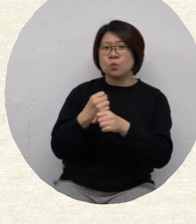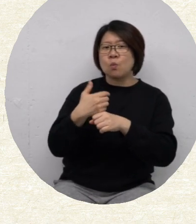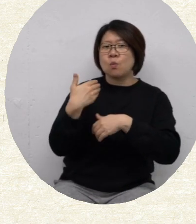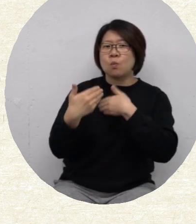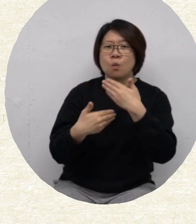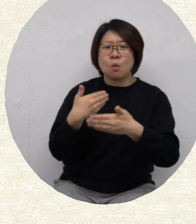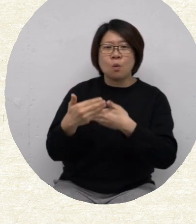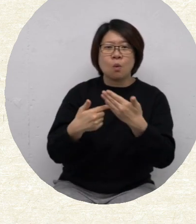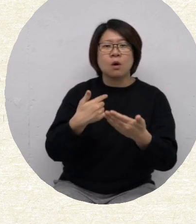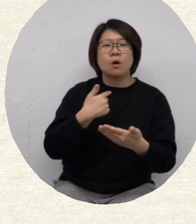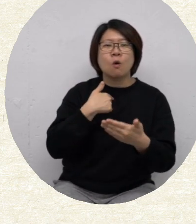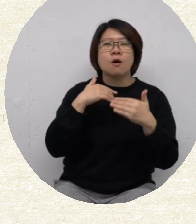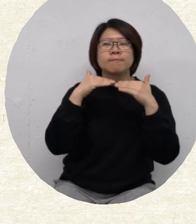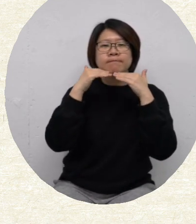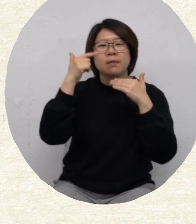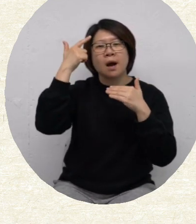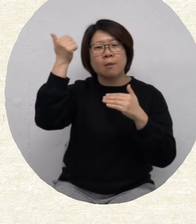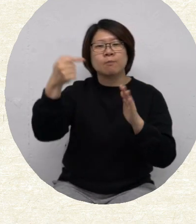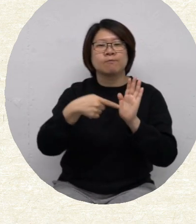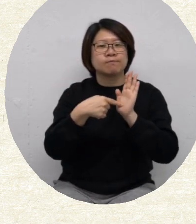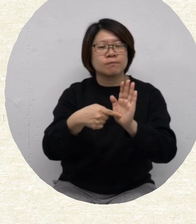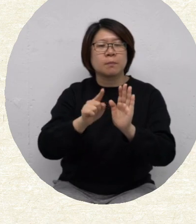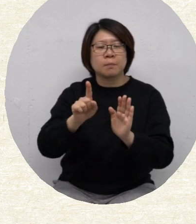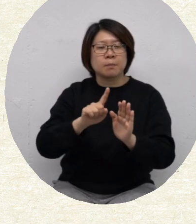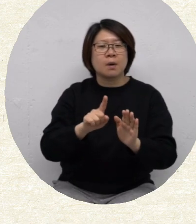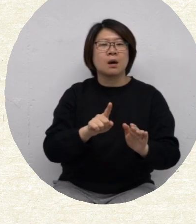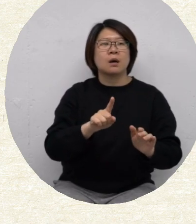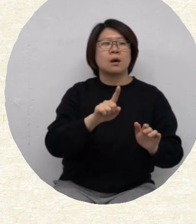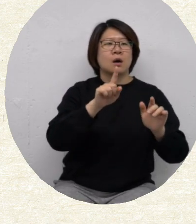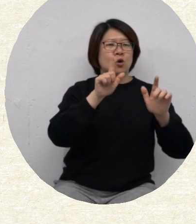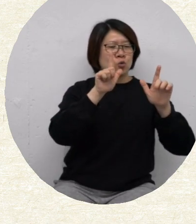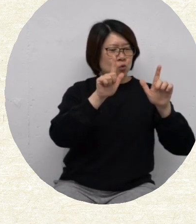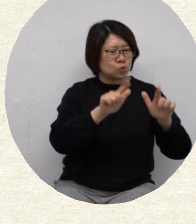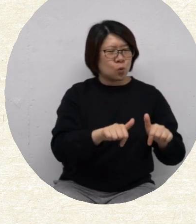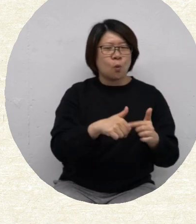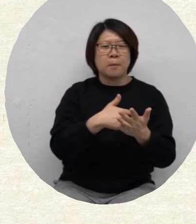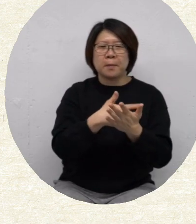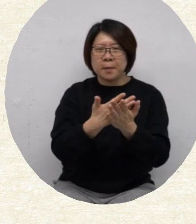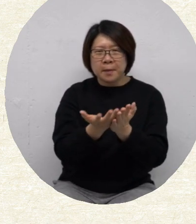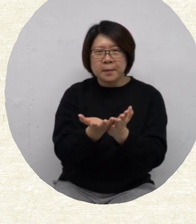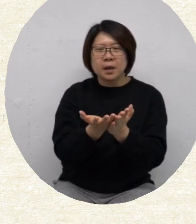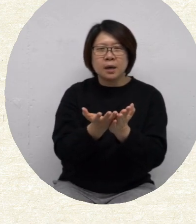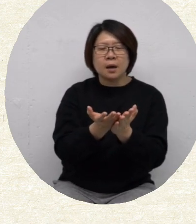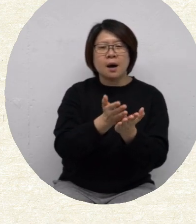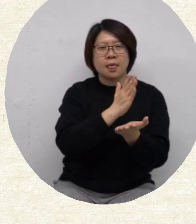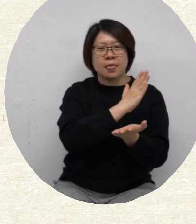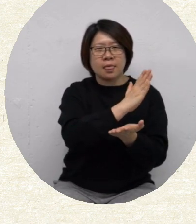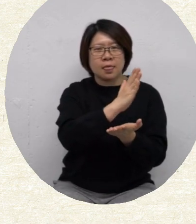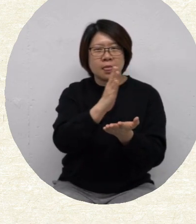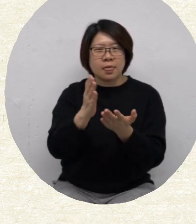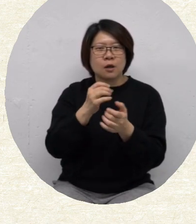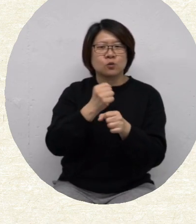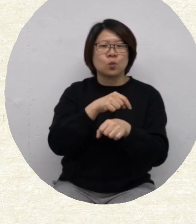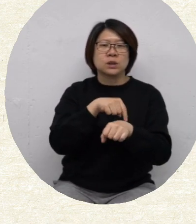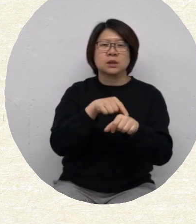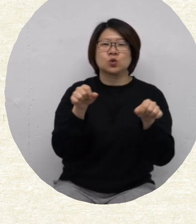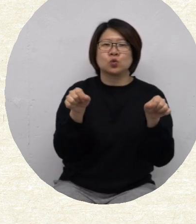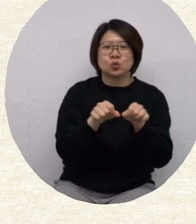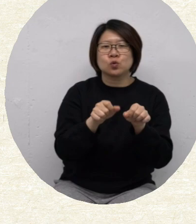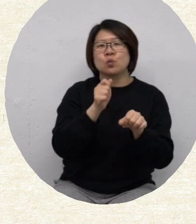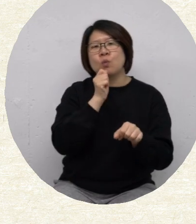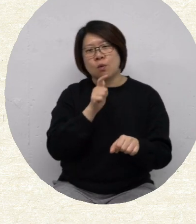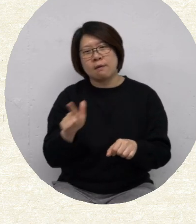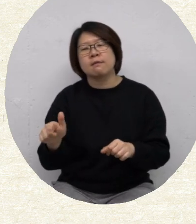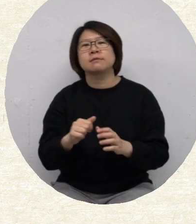I think about the printed image and the printedness as an act of translation. An image is translated through